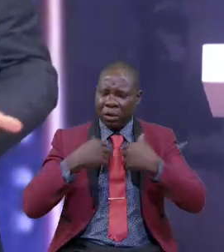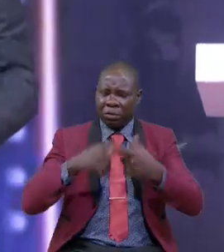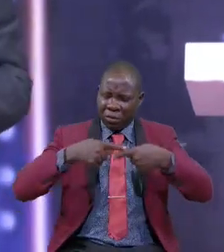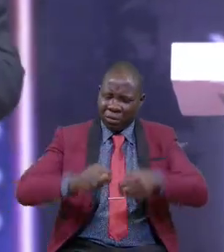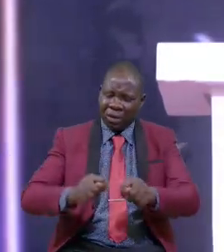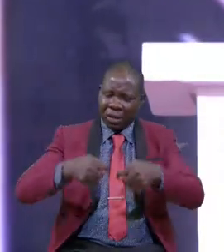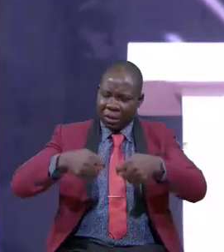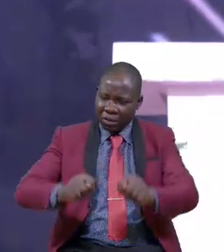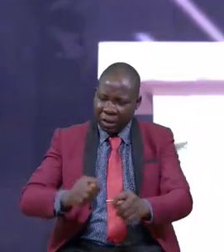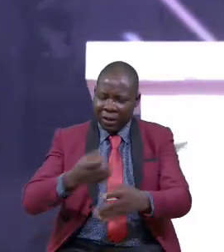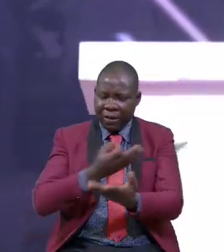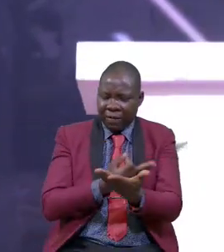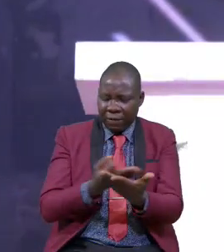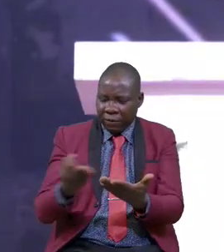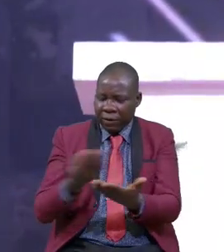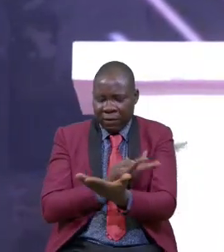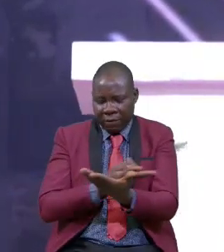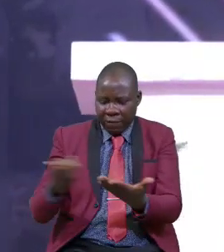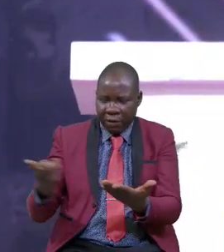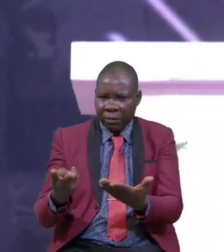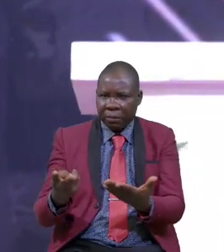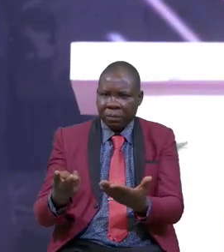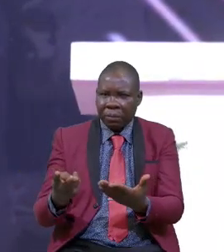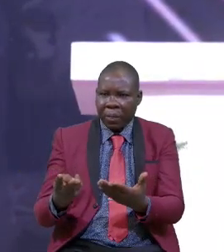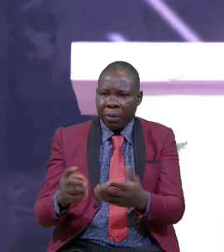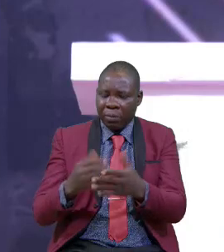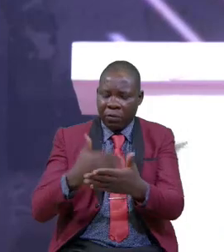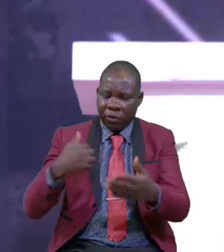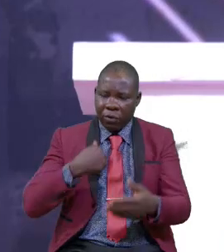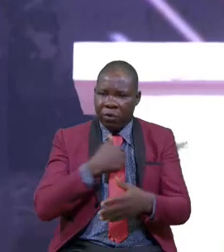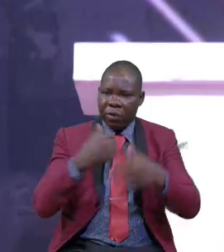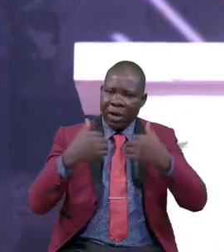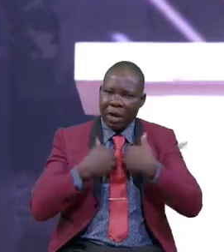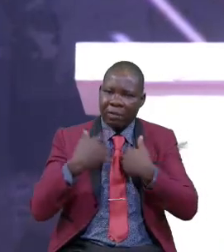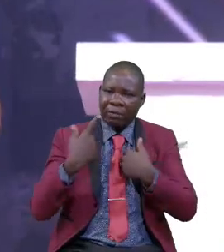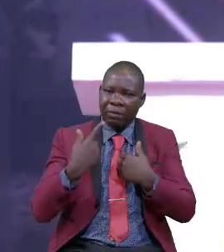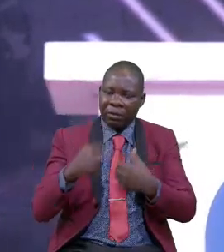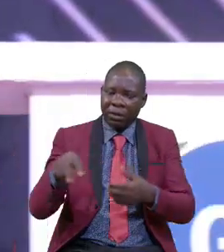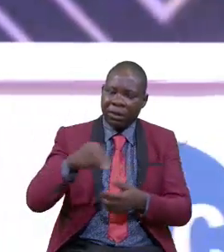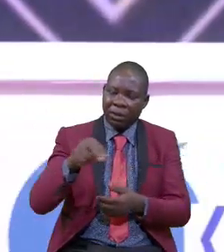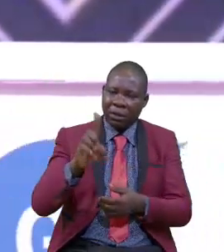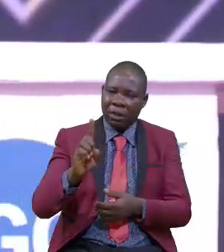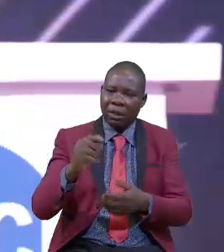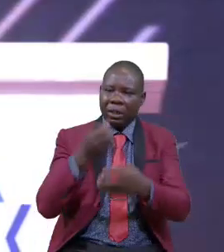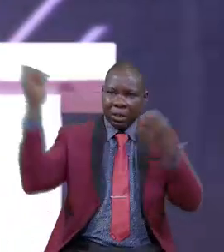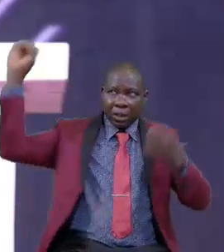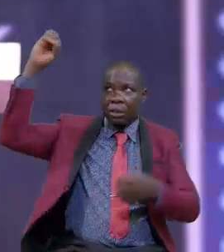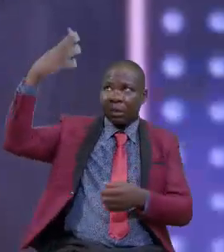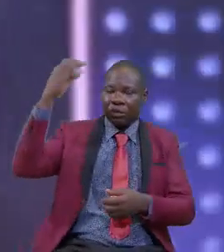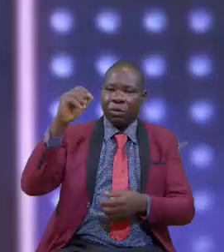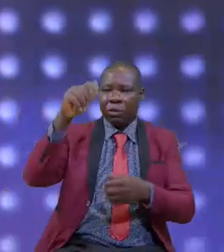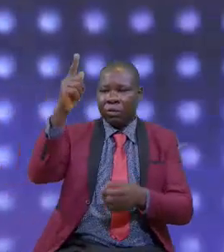fail before we have the needed grace of God. We don't need to sin and sin